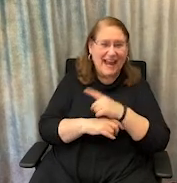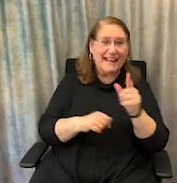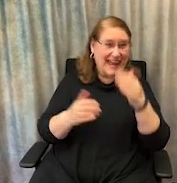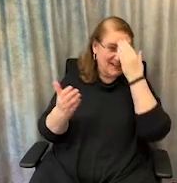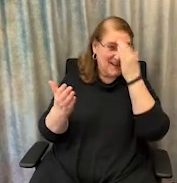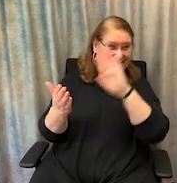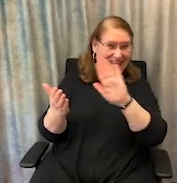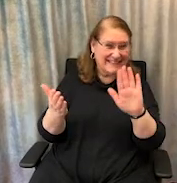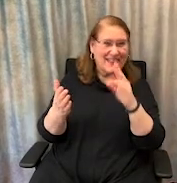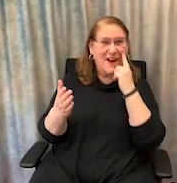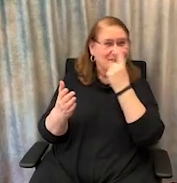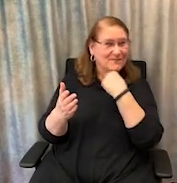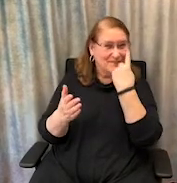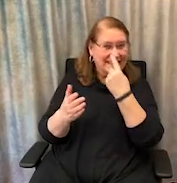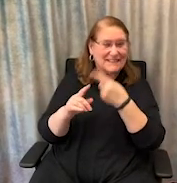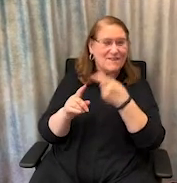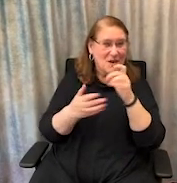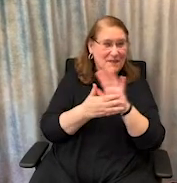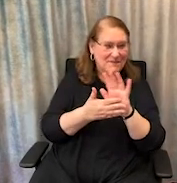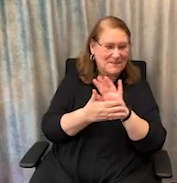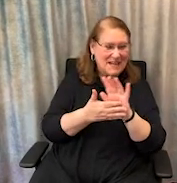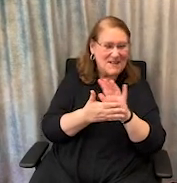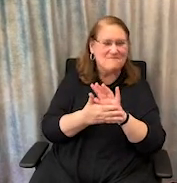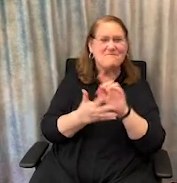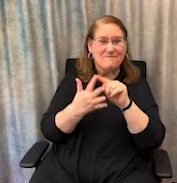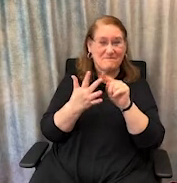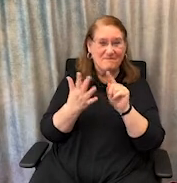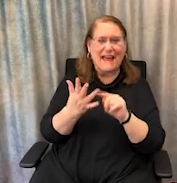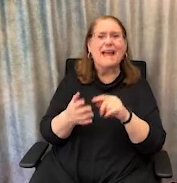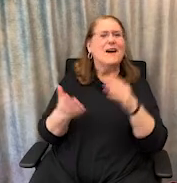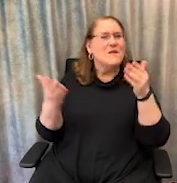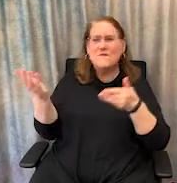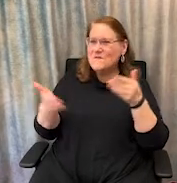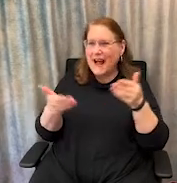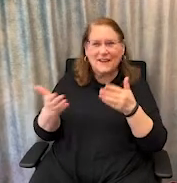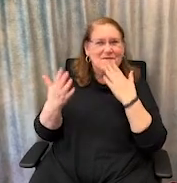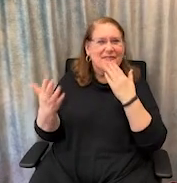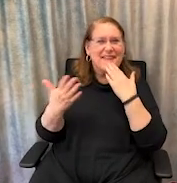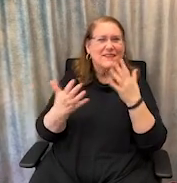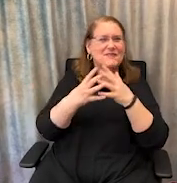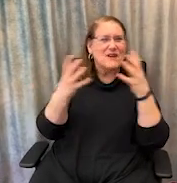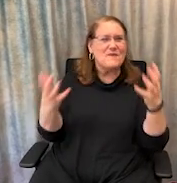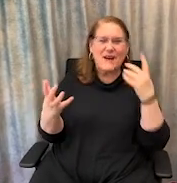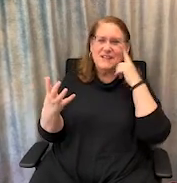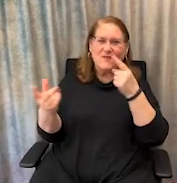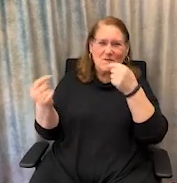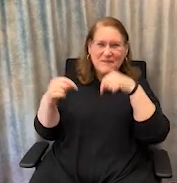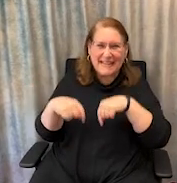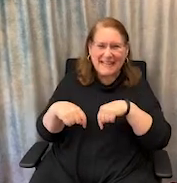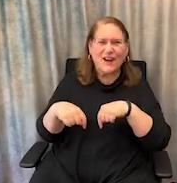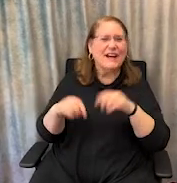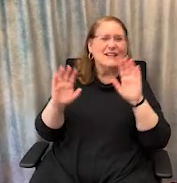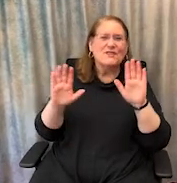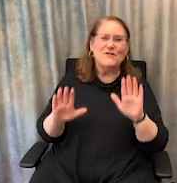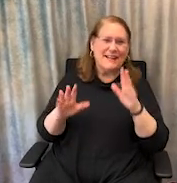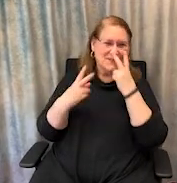some of their faces from their film, So welcome, guys. Thank you so much for being here. It's